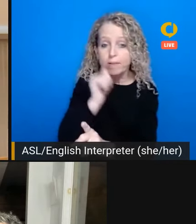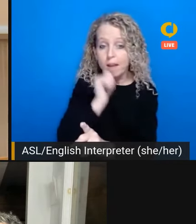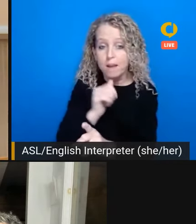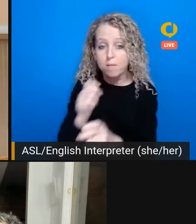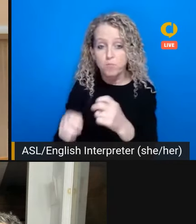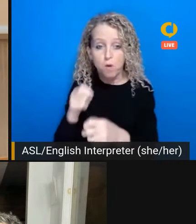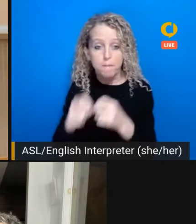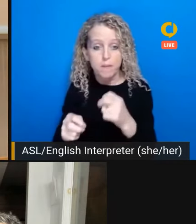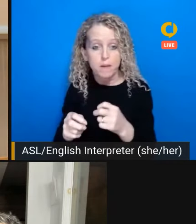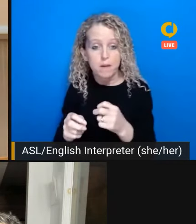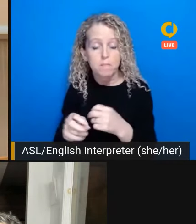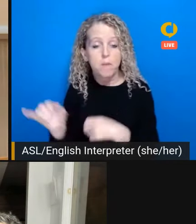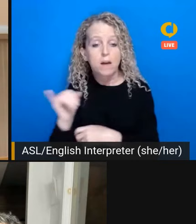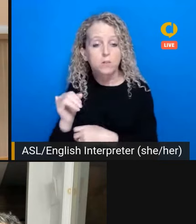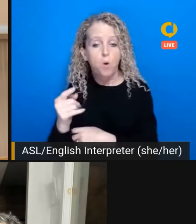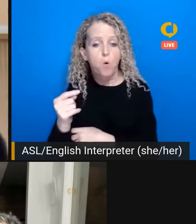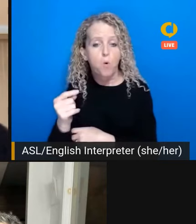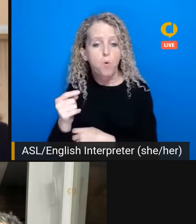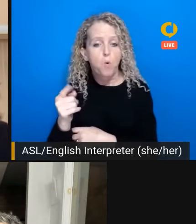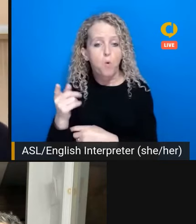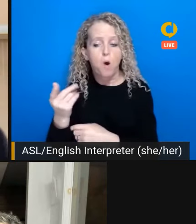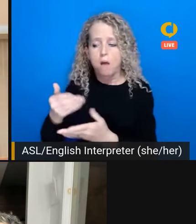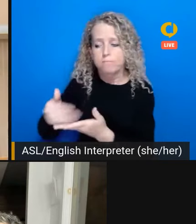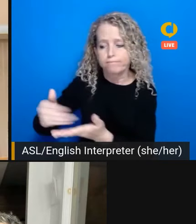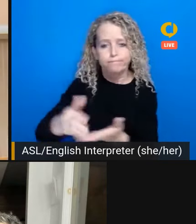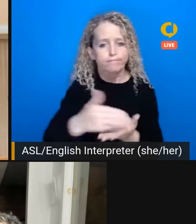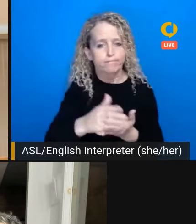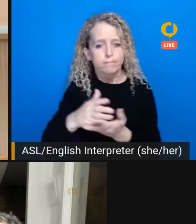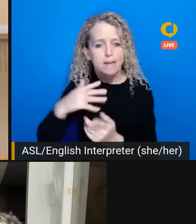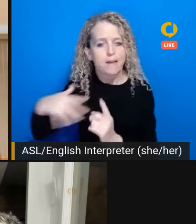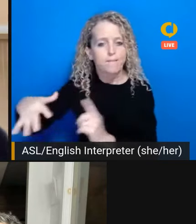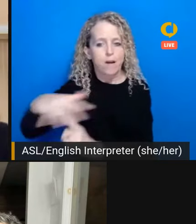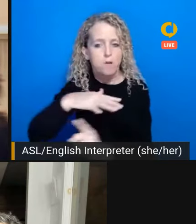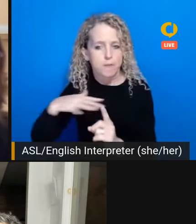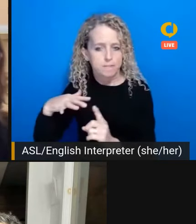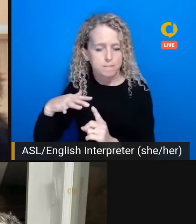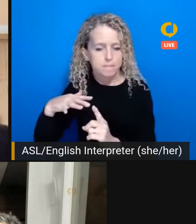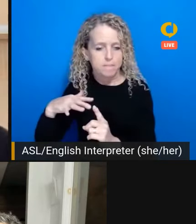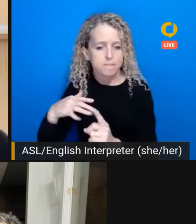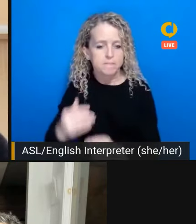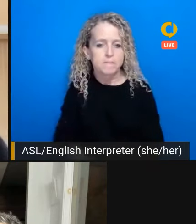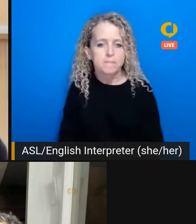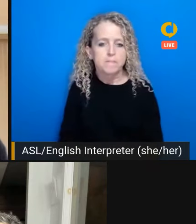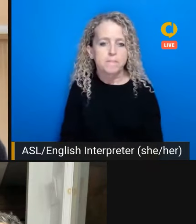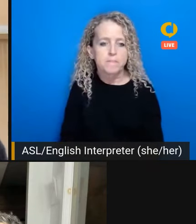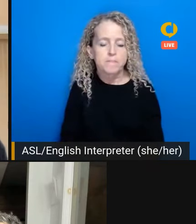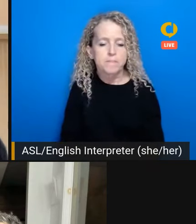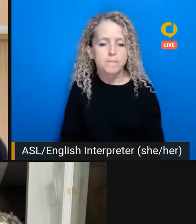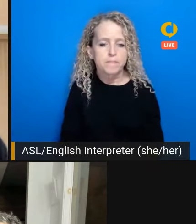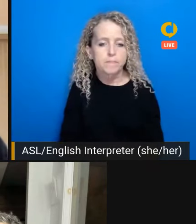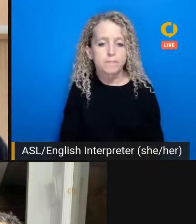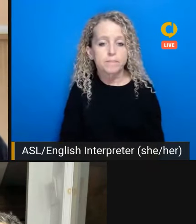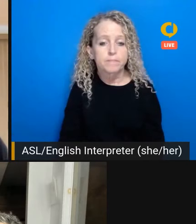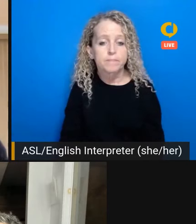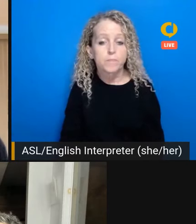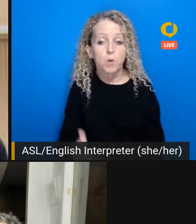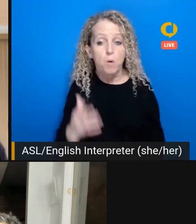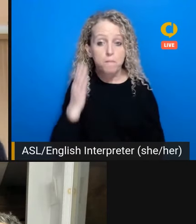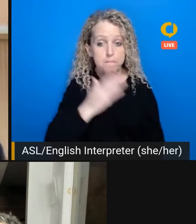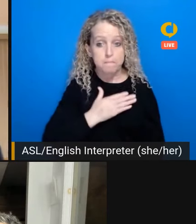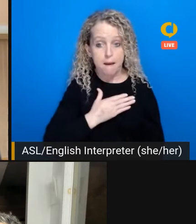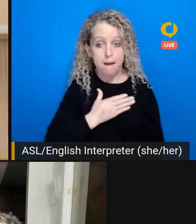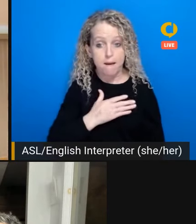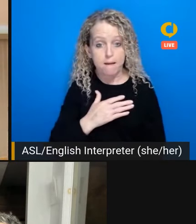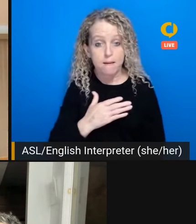the environment, okay? So I want you to, from my perspective, I want you to pay attention what